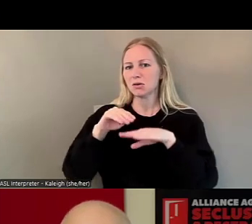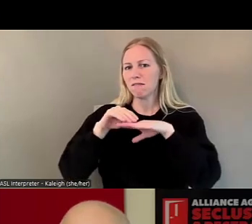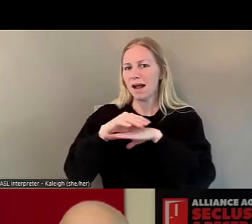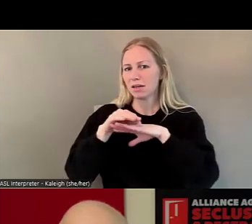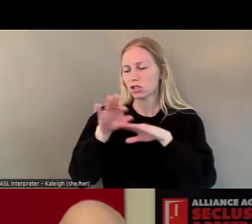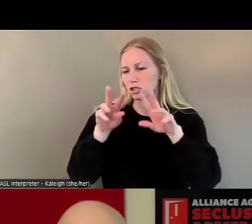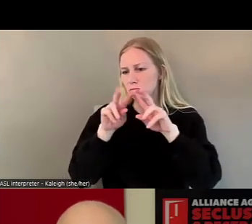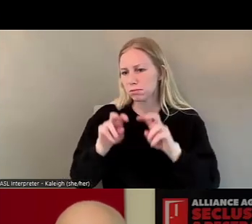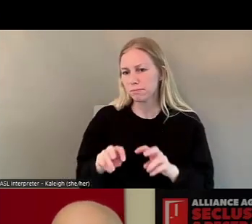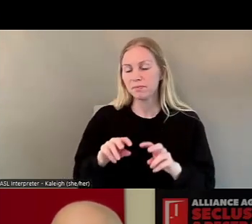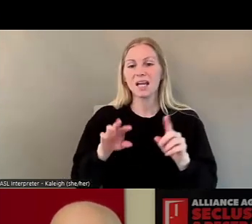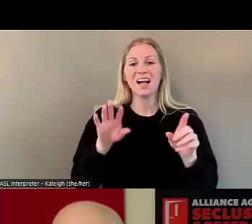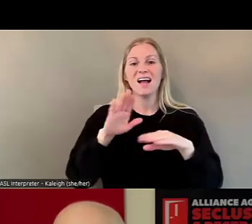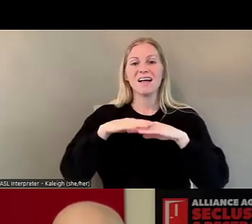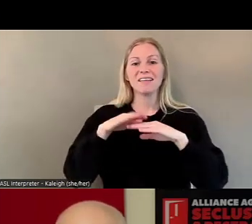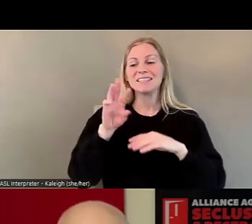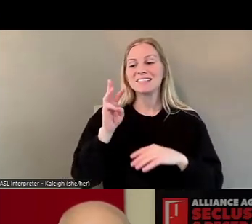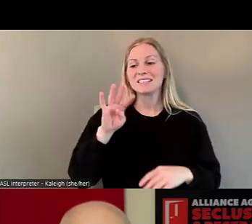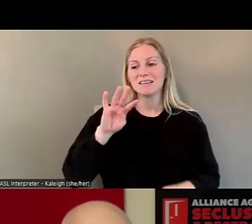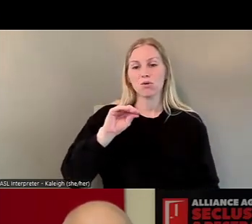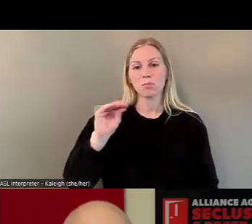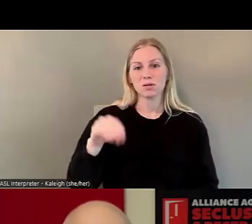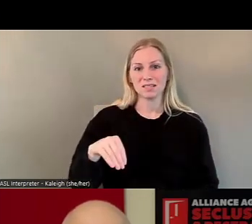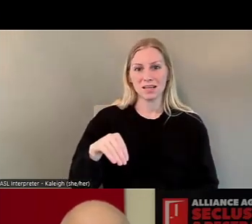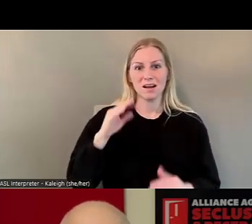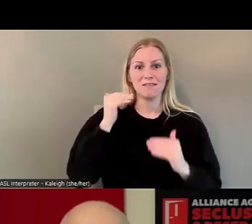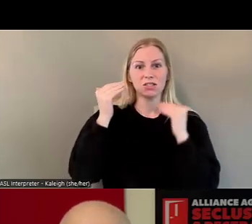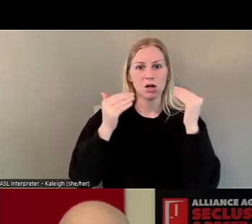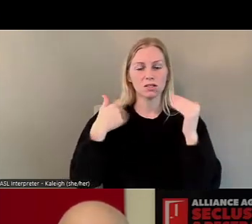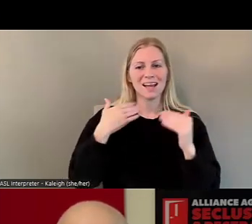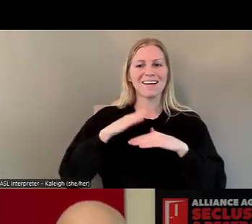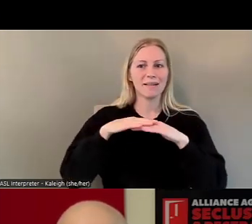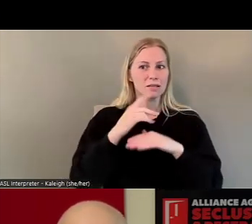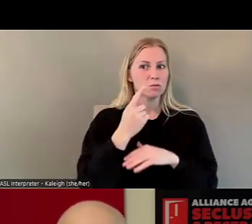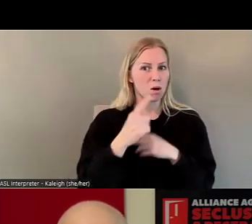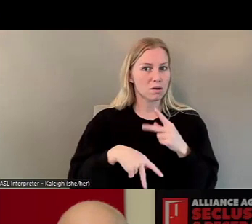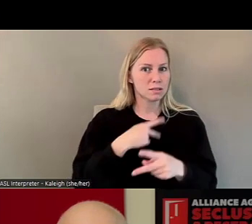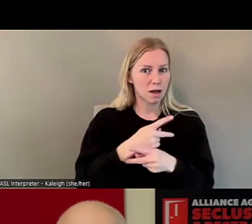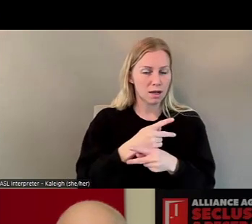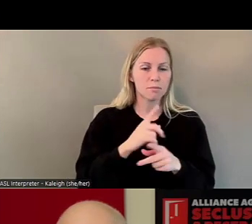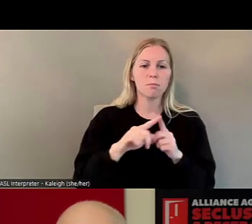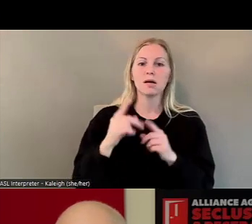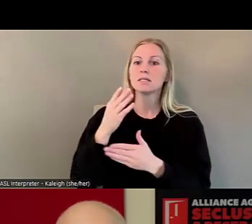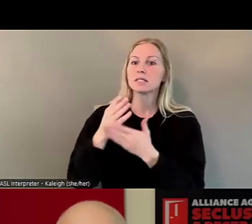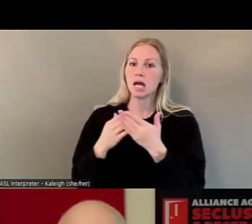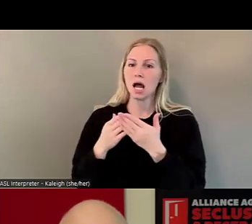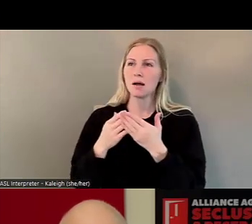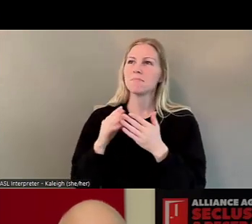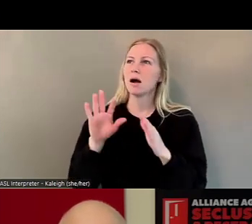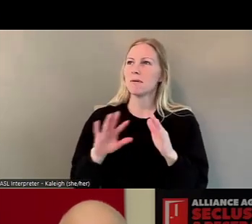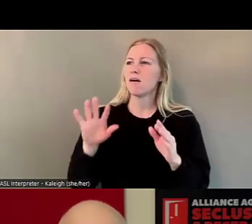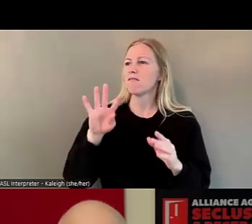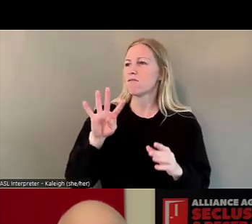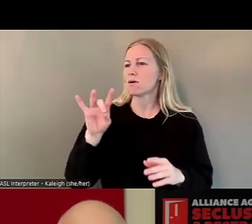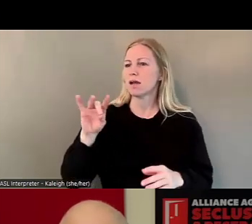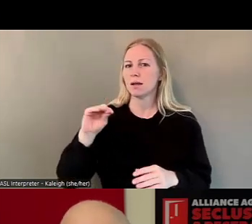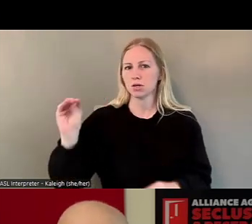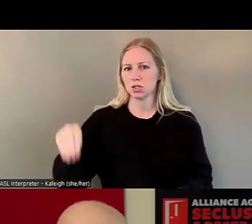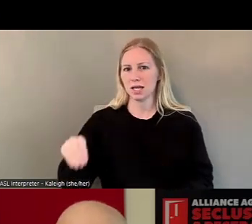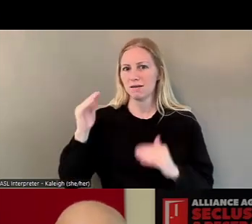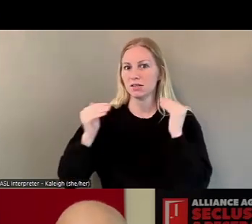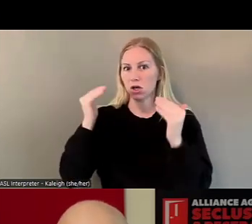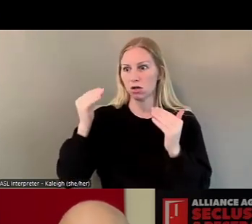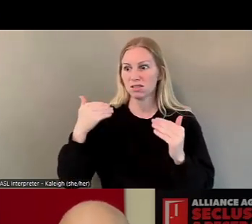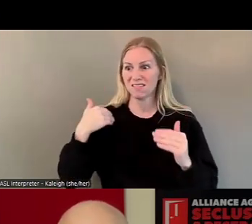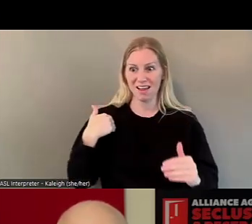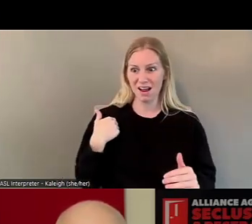adults had at least one type of adverse childhood experience, but there were some, about 48%, that had 1 to